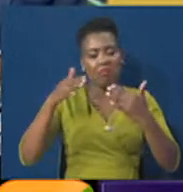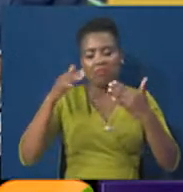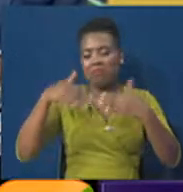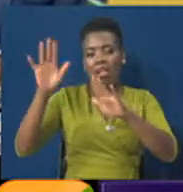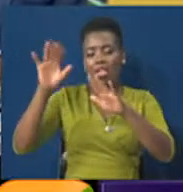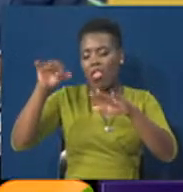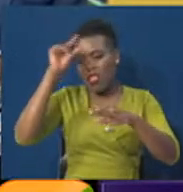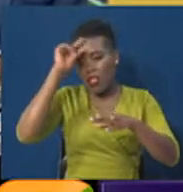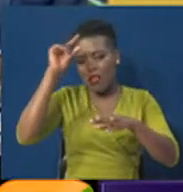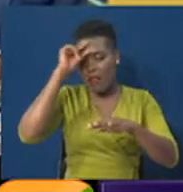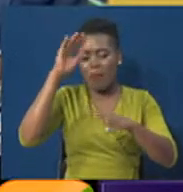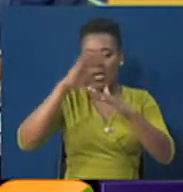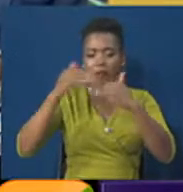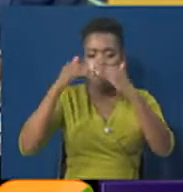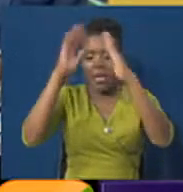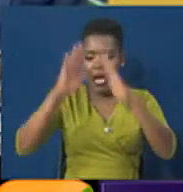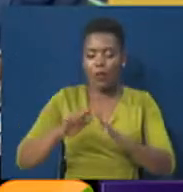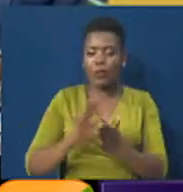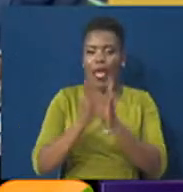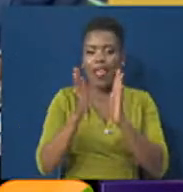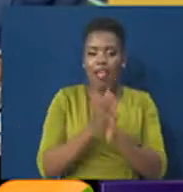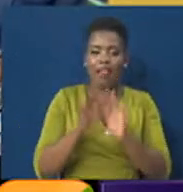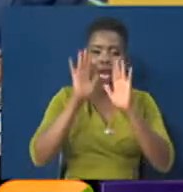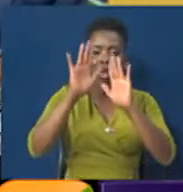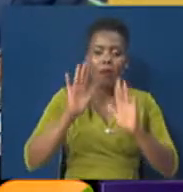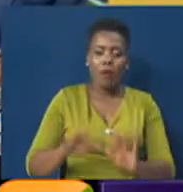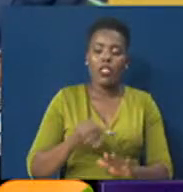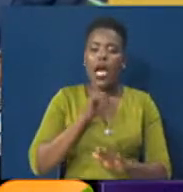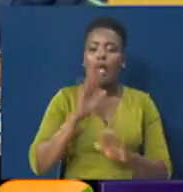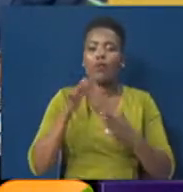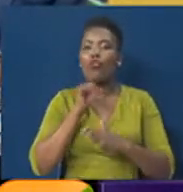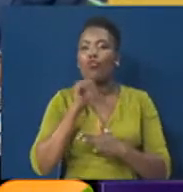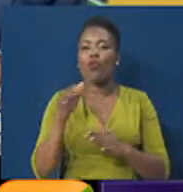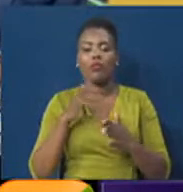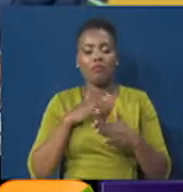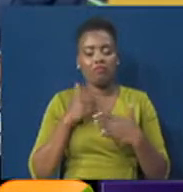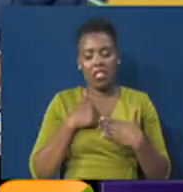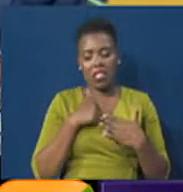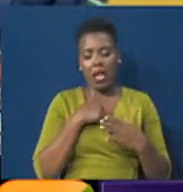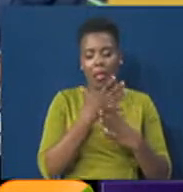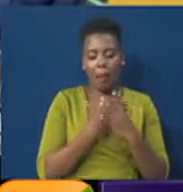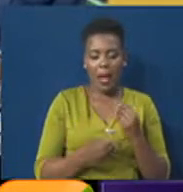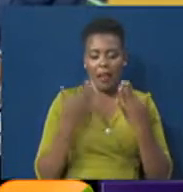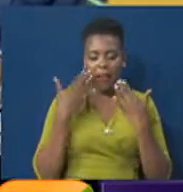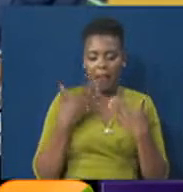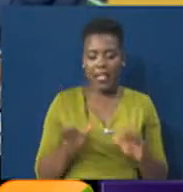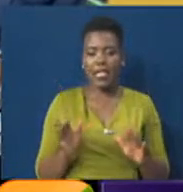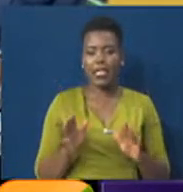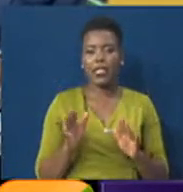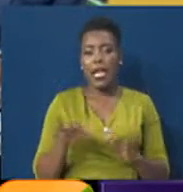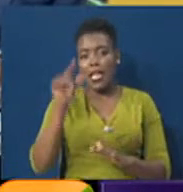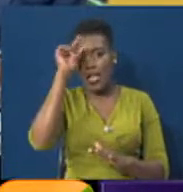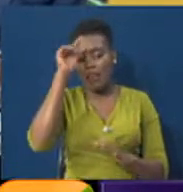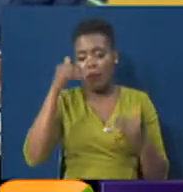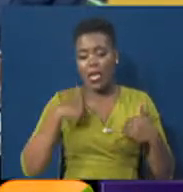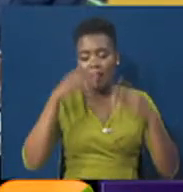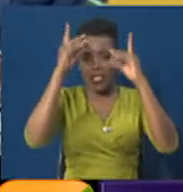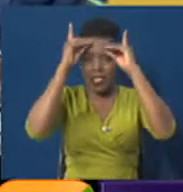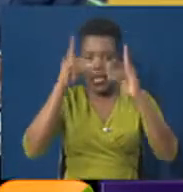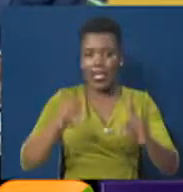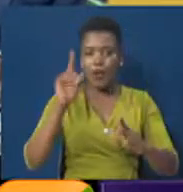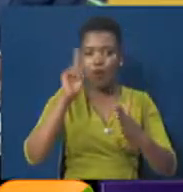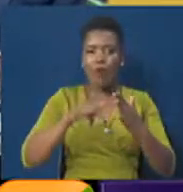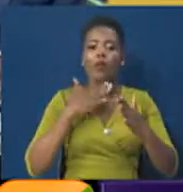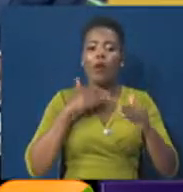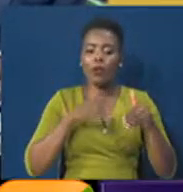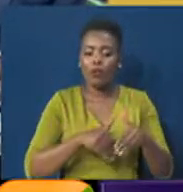whether they're relevant or not, because this government is incorrigible. They already decided what they wanted to do.